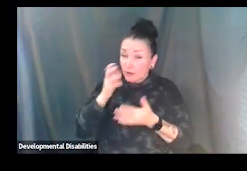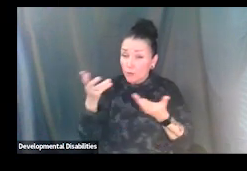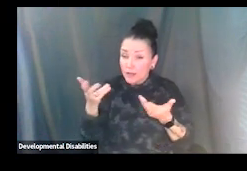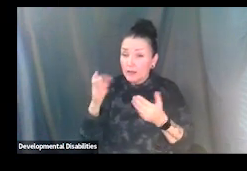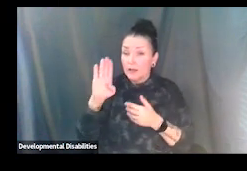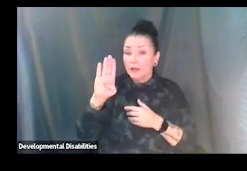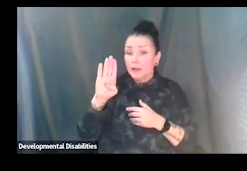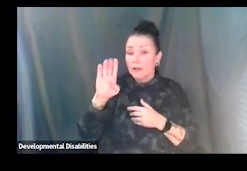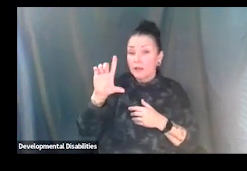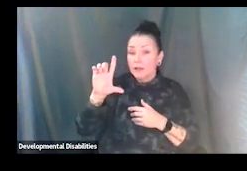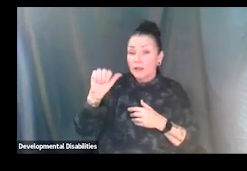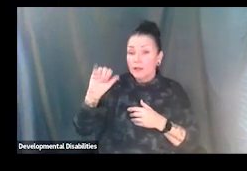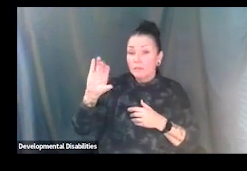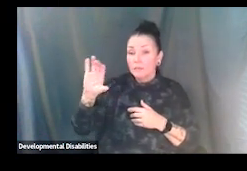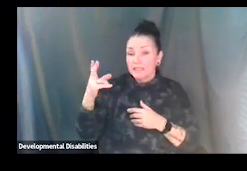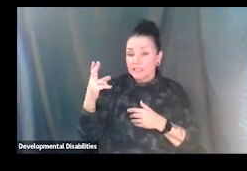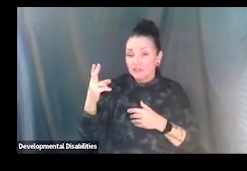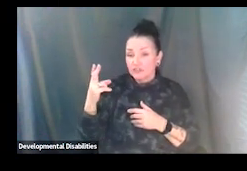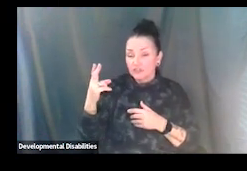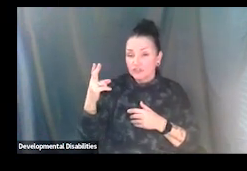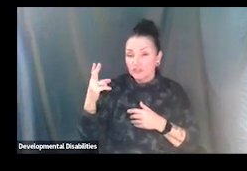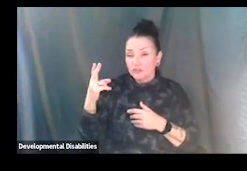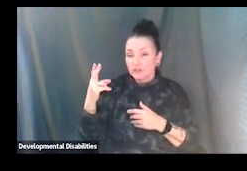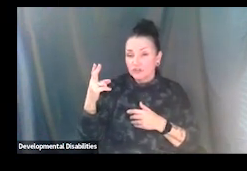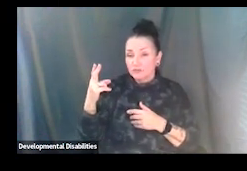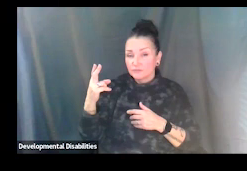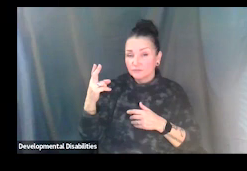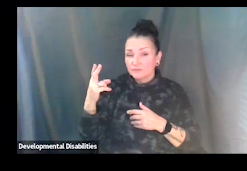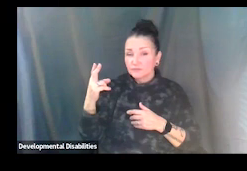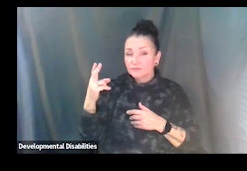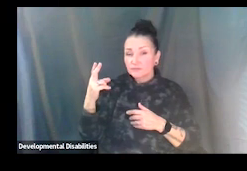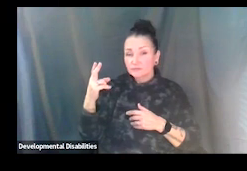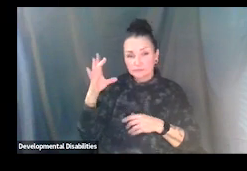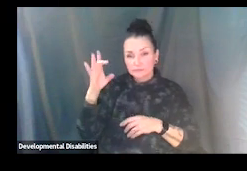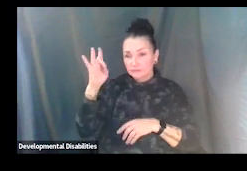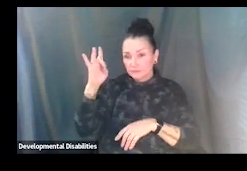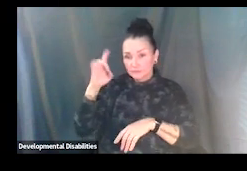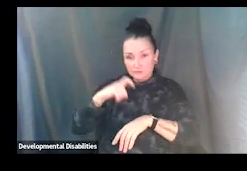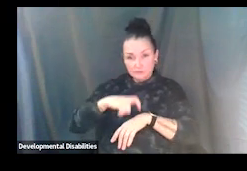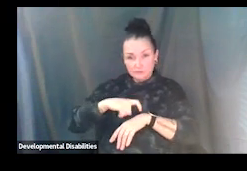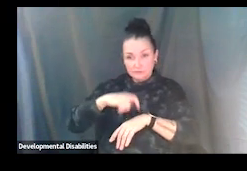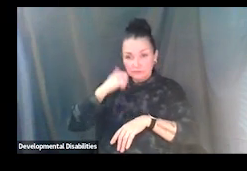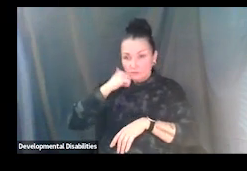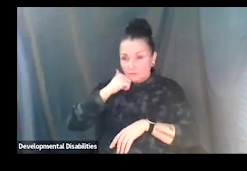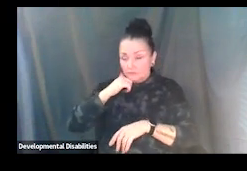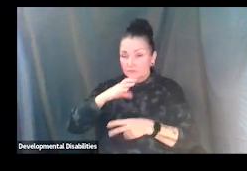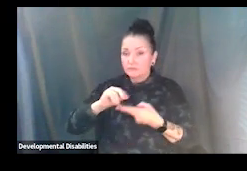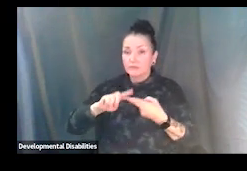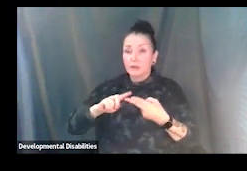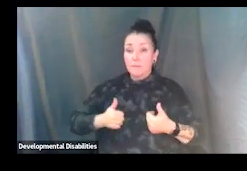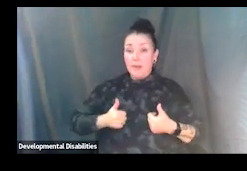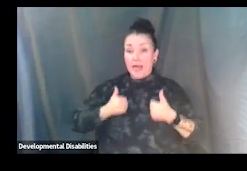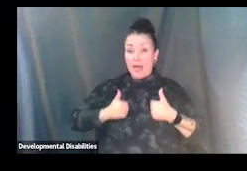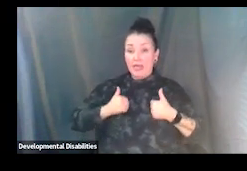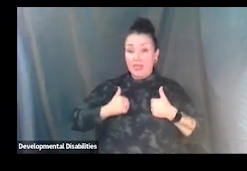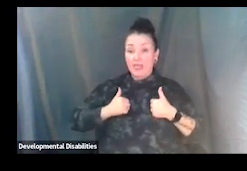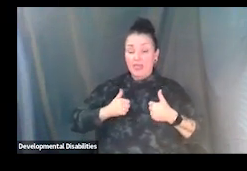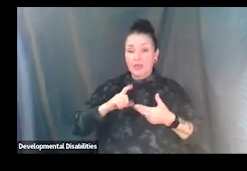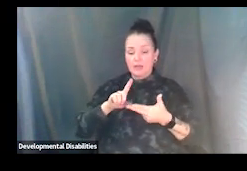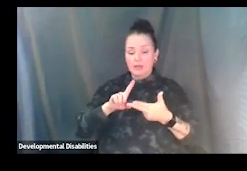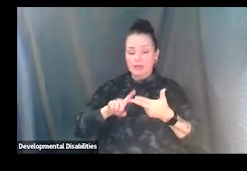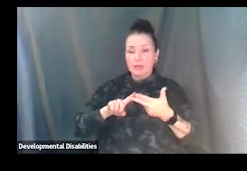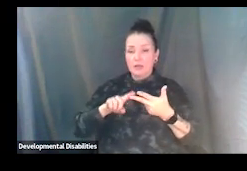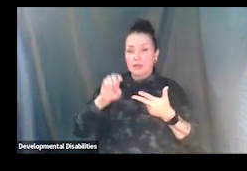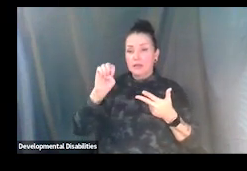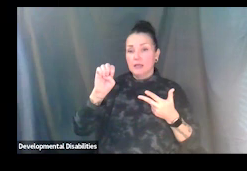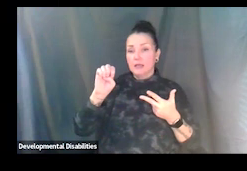8 doses throughout a day. And then you have to have a bath with it at the end of the day, as well as at least one enema every few days